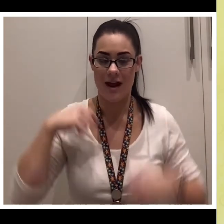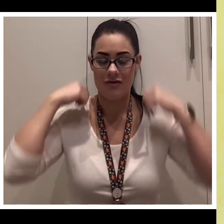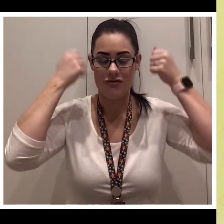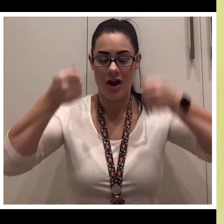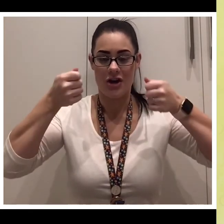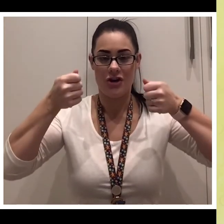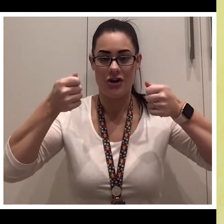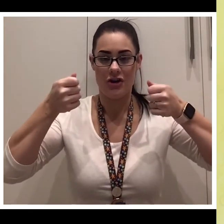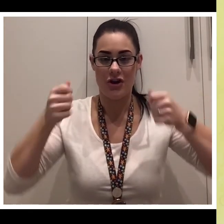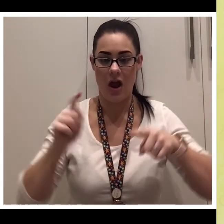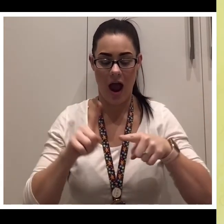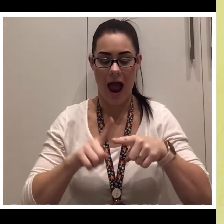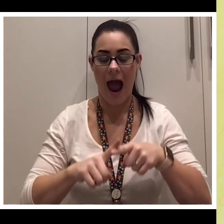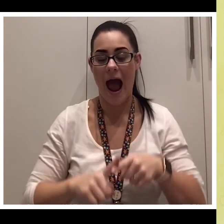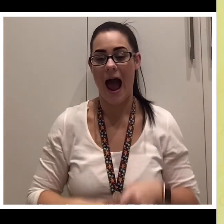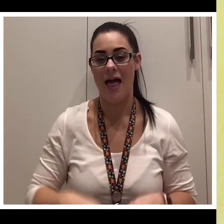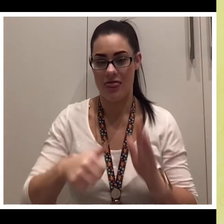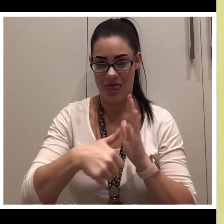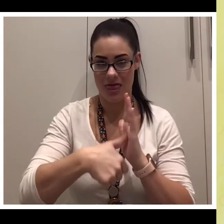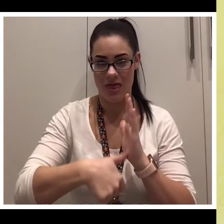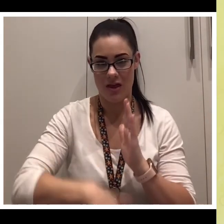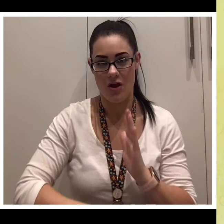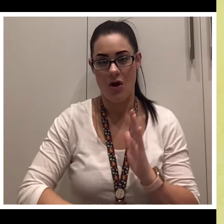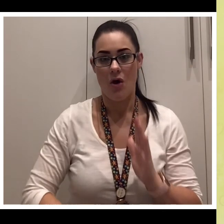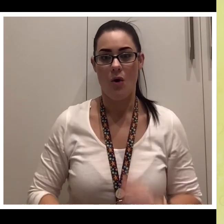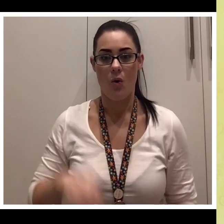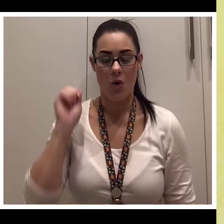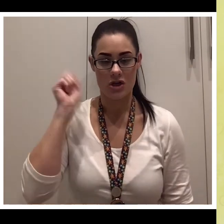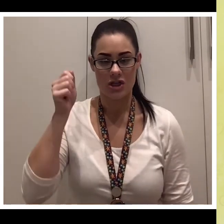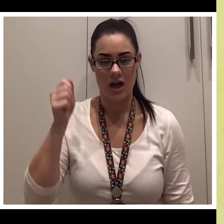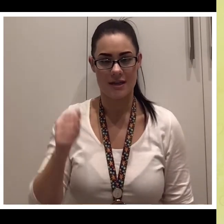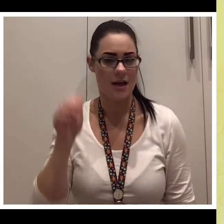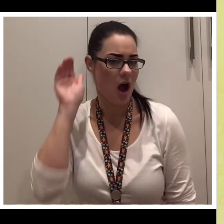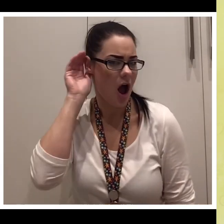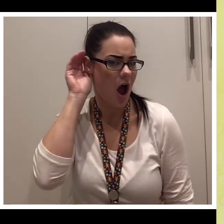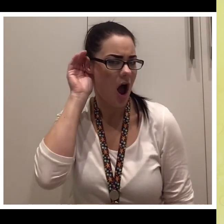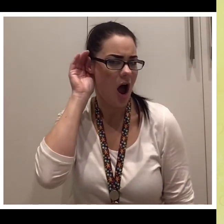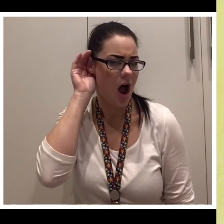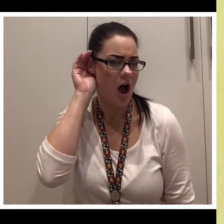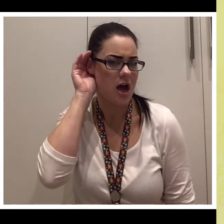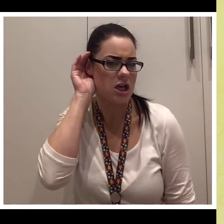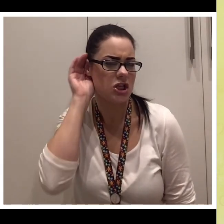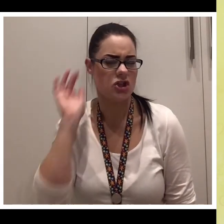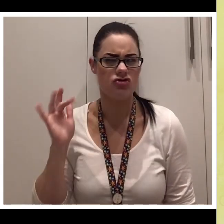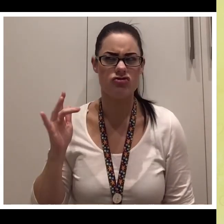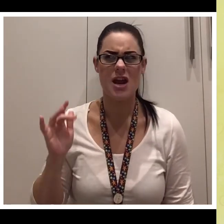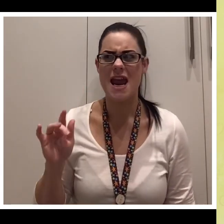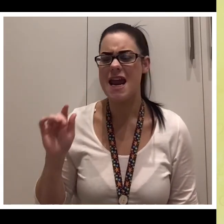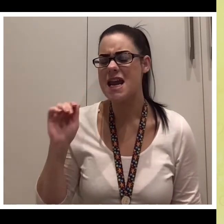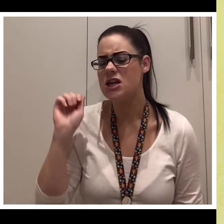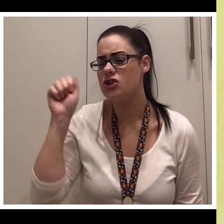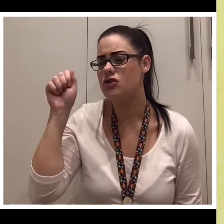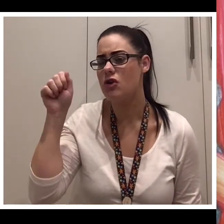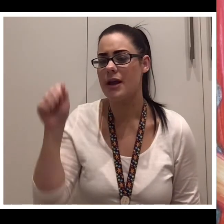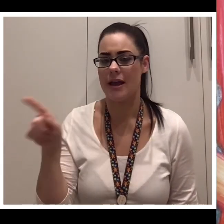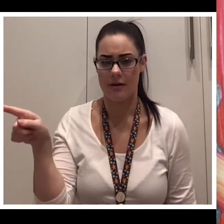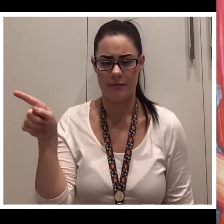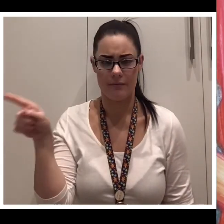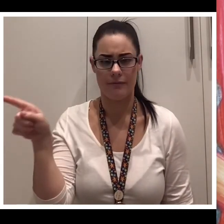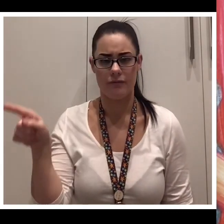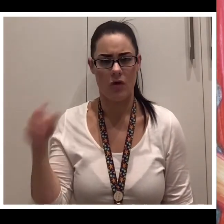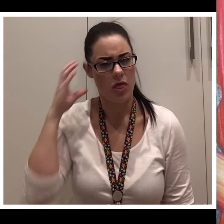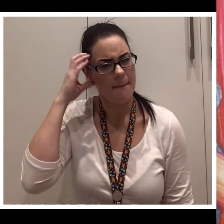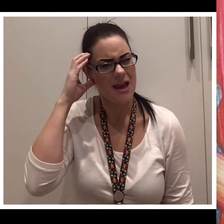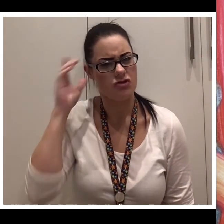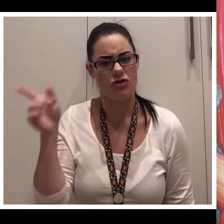Then Little Red Riding Hood and the woodcutter heard a strange knocking coming from the bedroom.